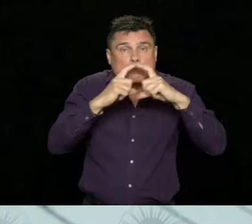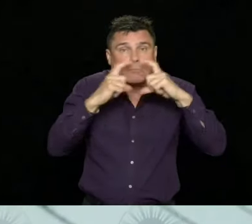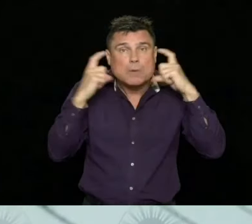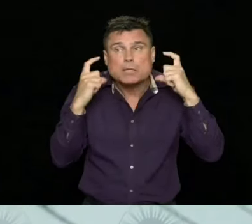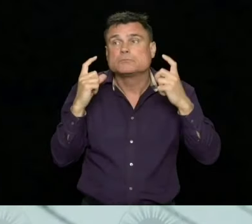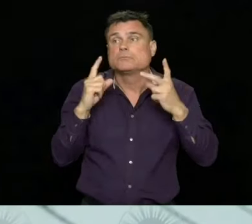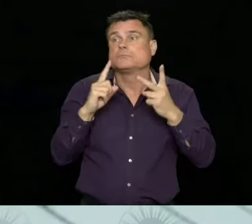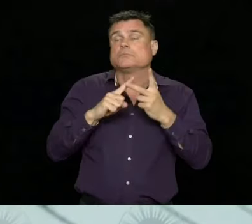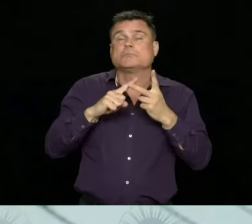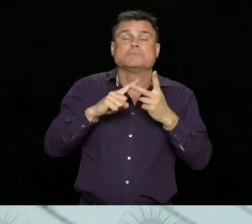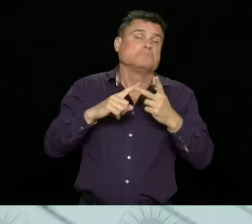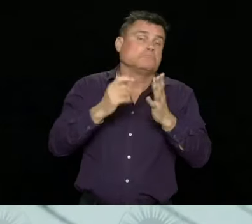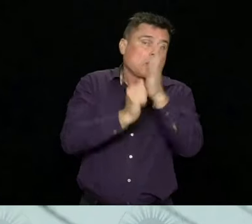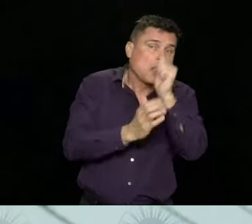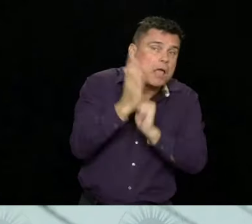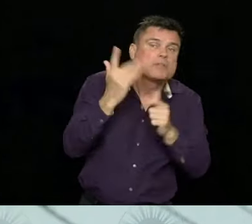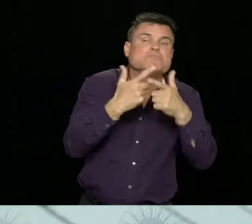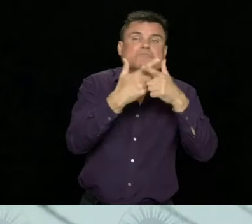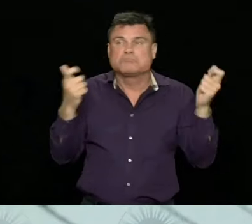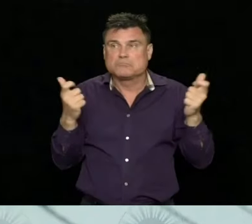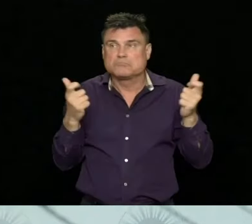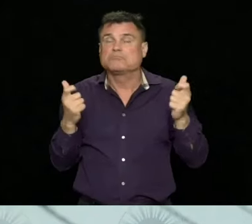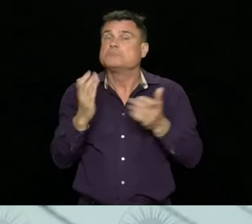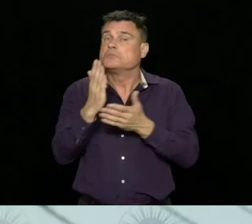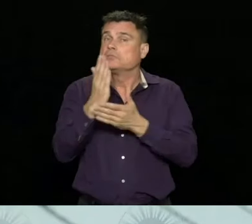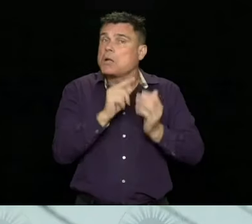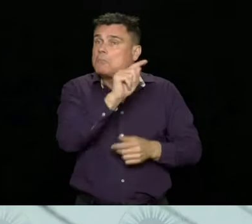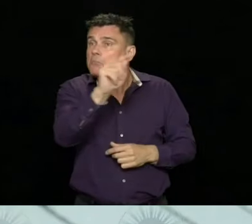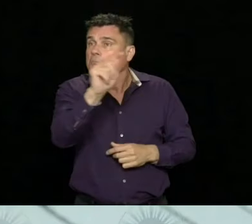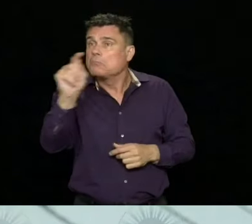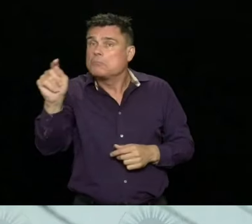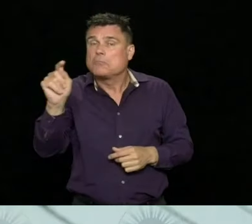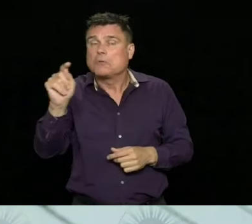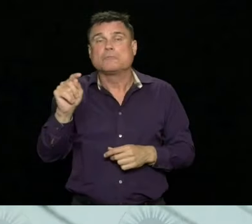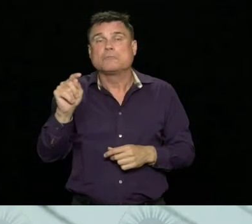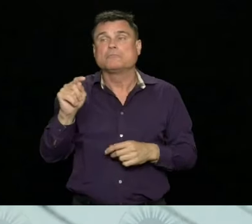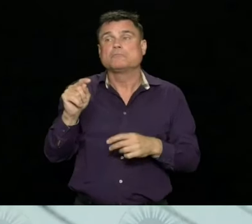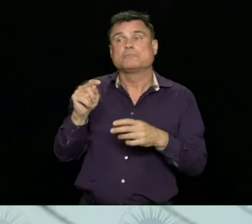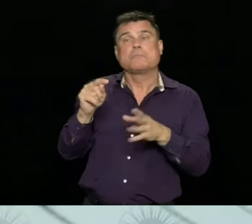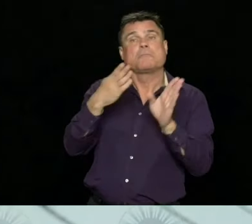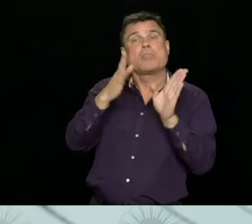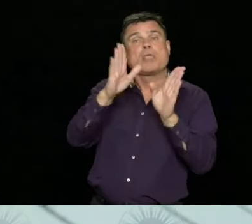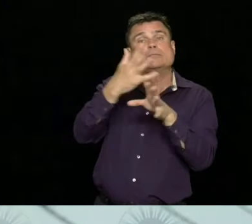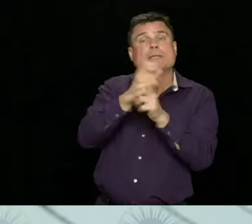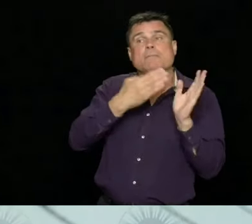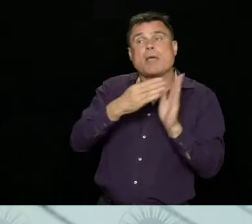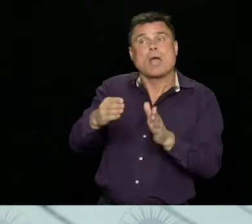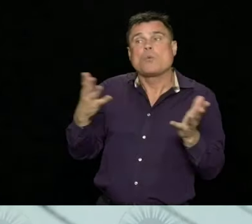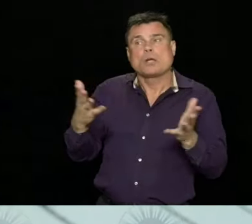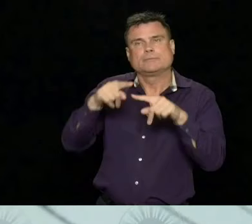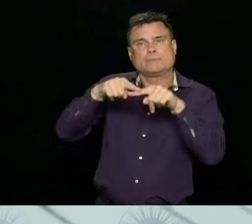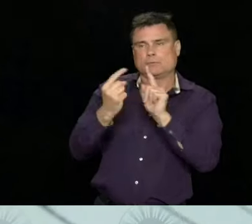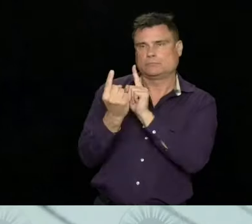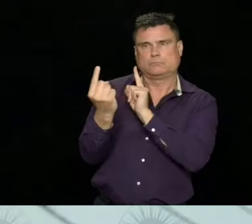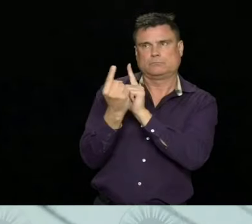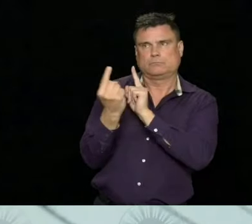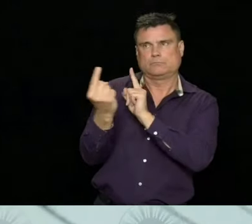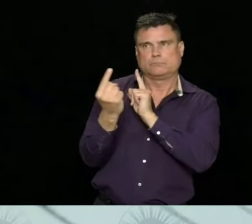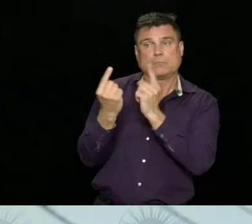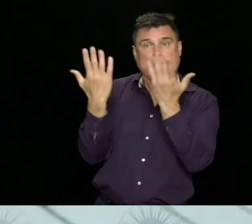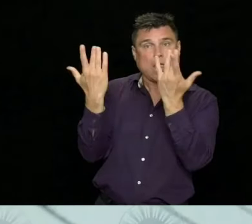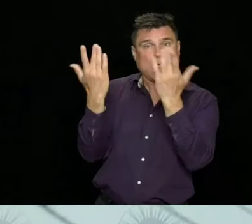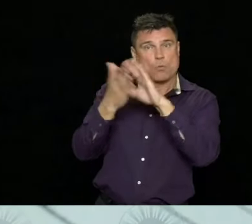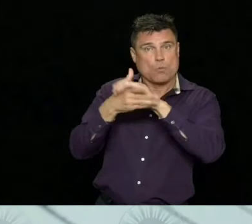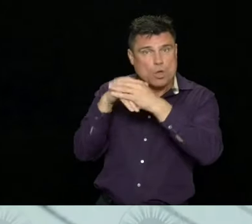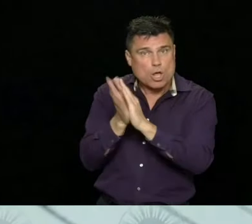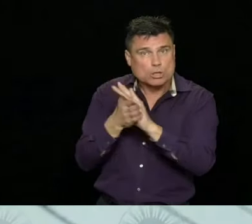on physical distancing and hand washing facilities and having sanitizer